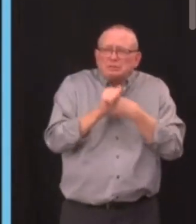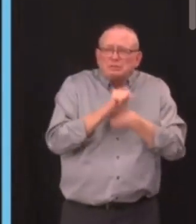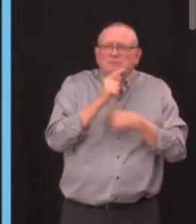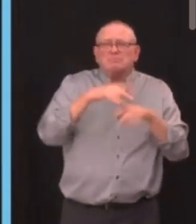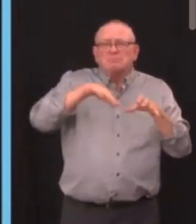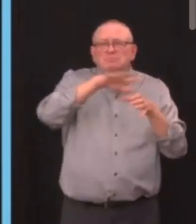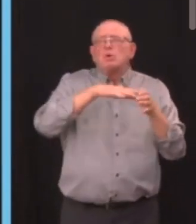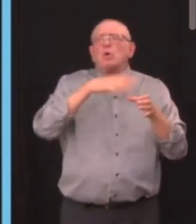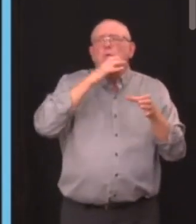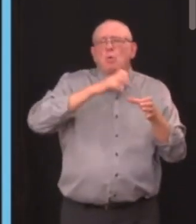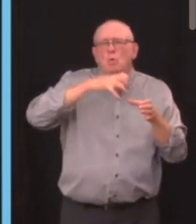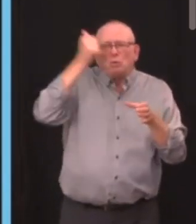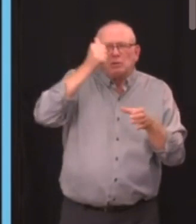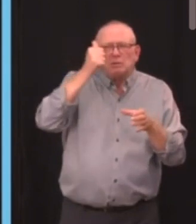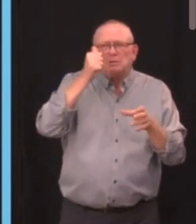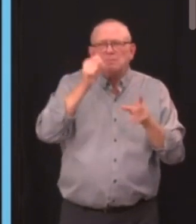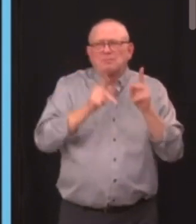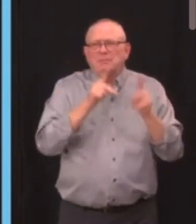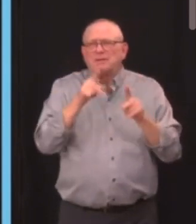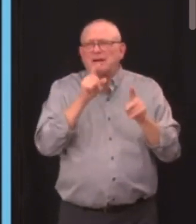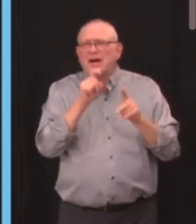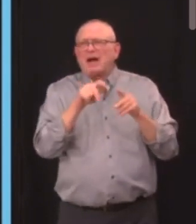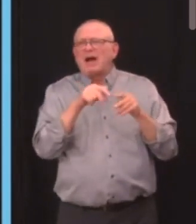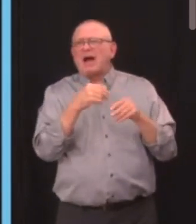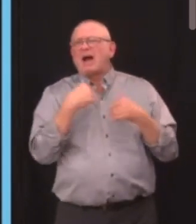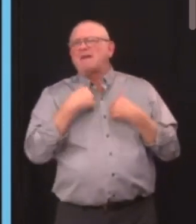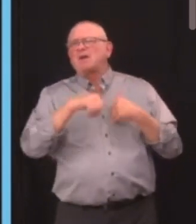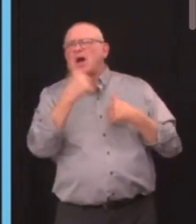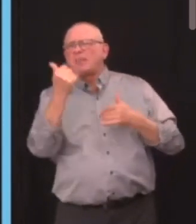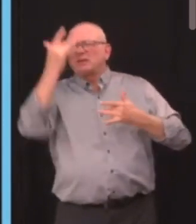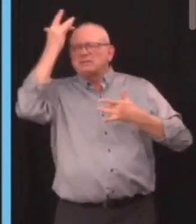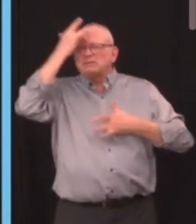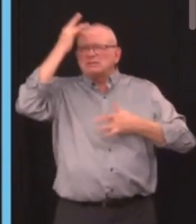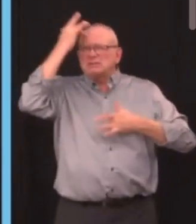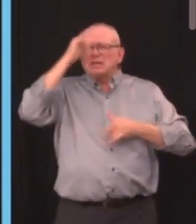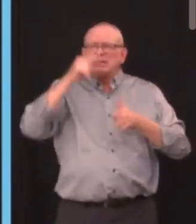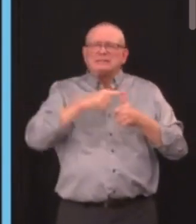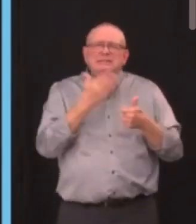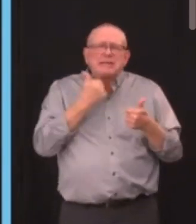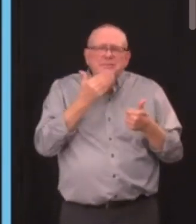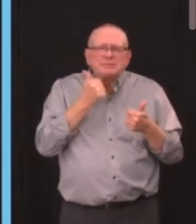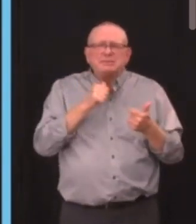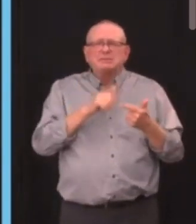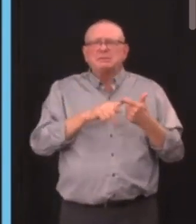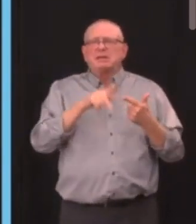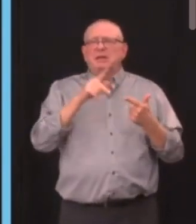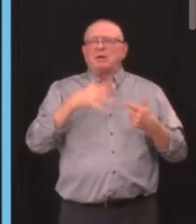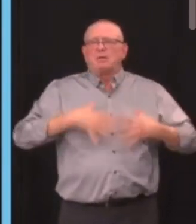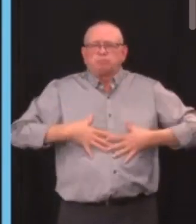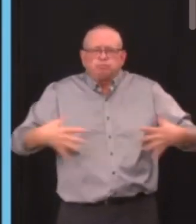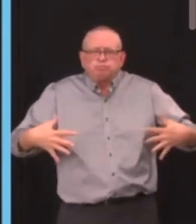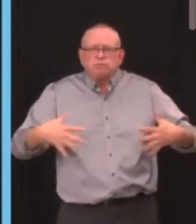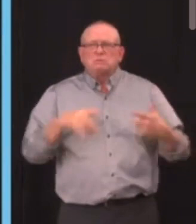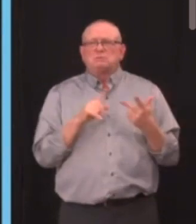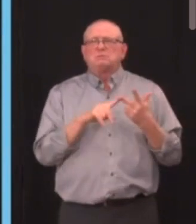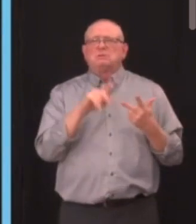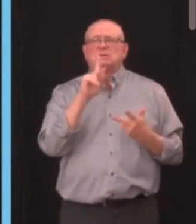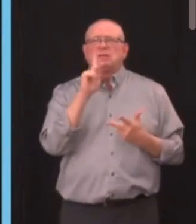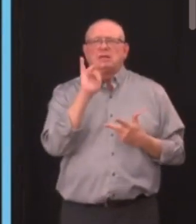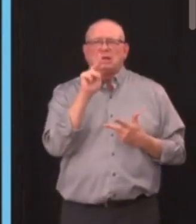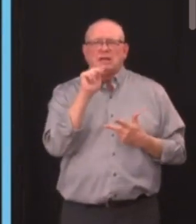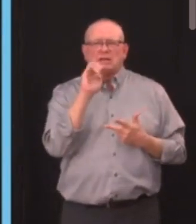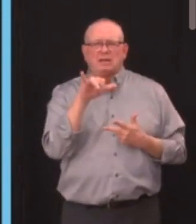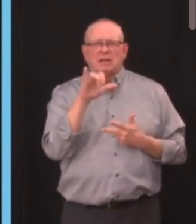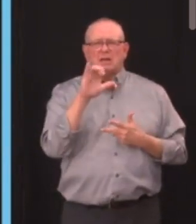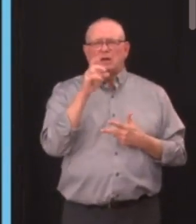of their vaccination status. Those conditions include diabetes, obesity, chronic kidney disease, congestive